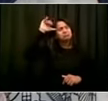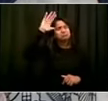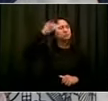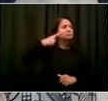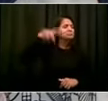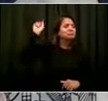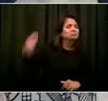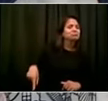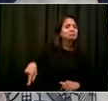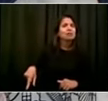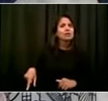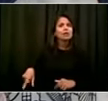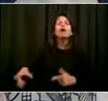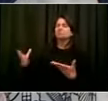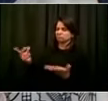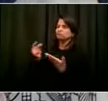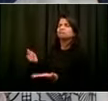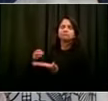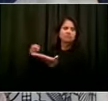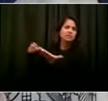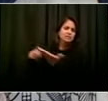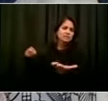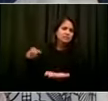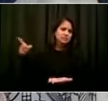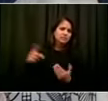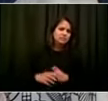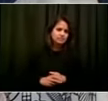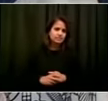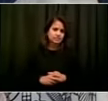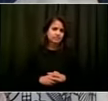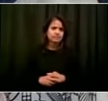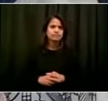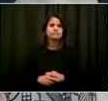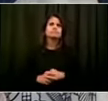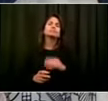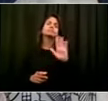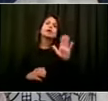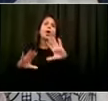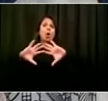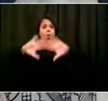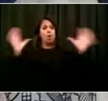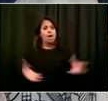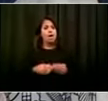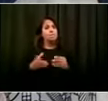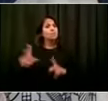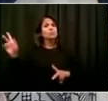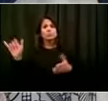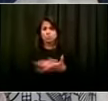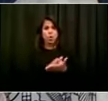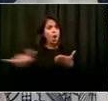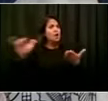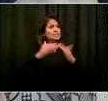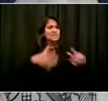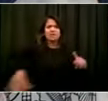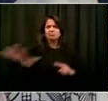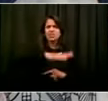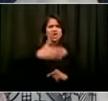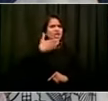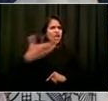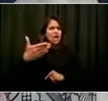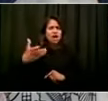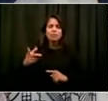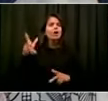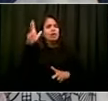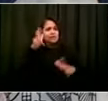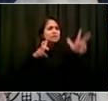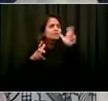whole, New Yorkers are doing a pretty damn good job of wearing masks. That's how we got out of the crisis to begin with and how we sustained such low levels of positivity